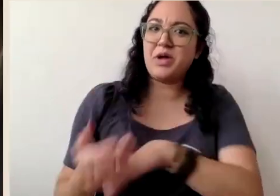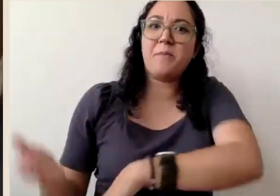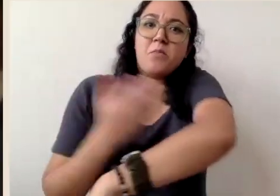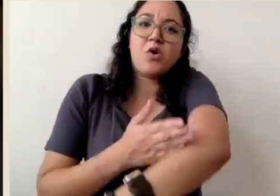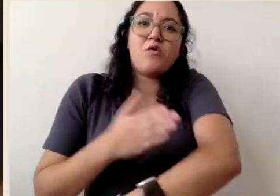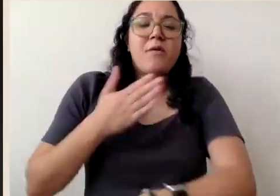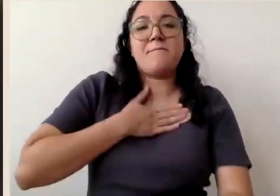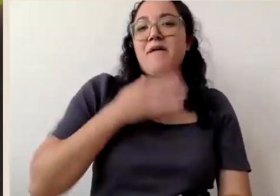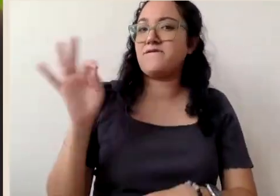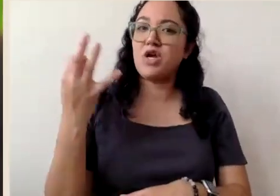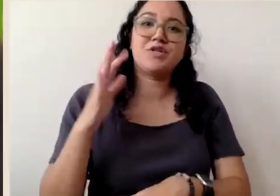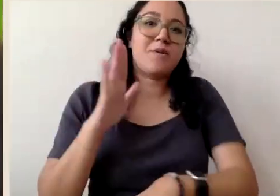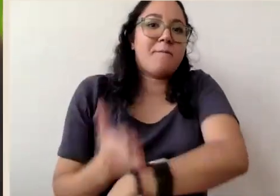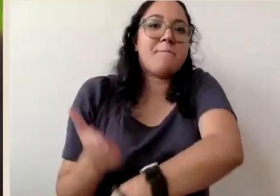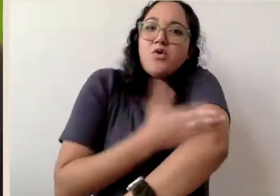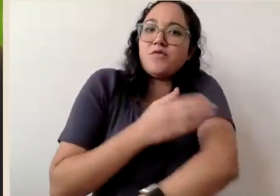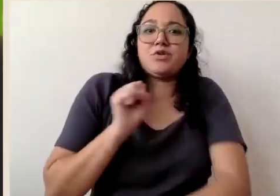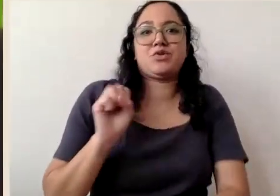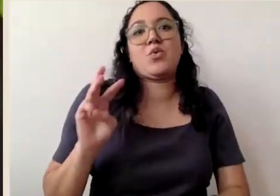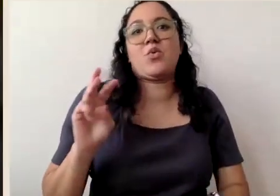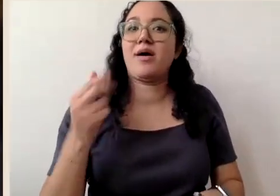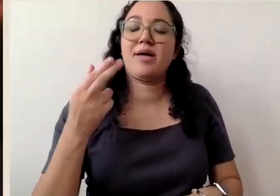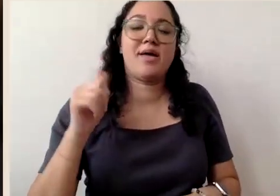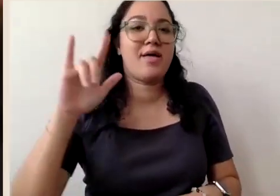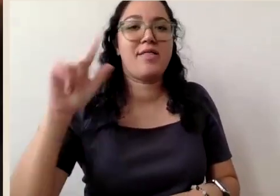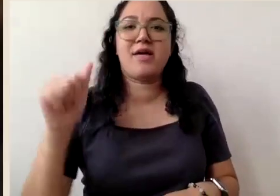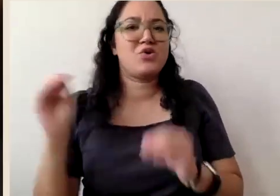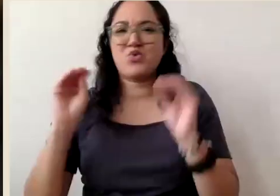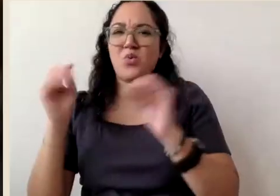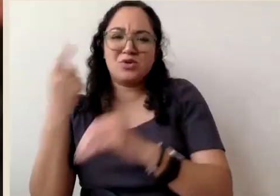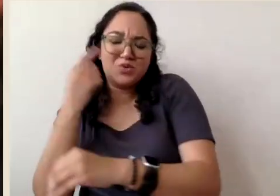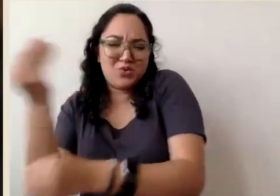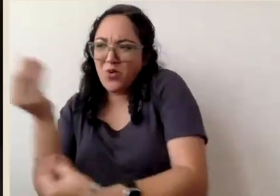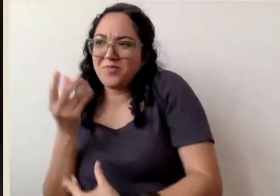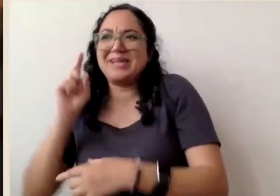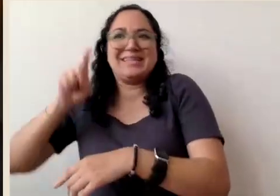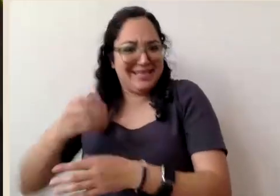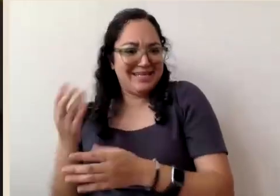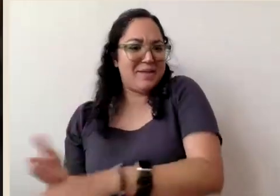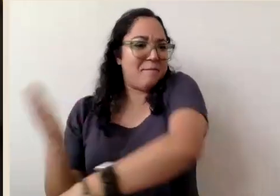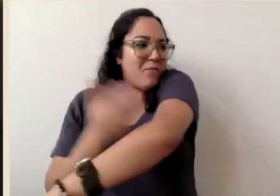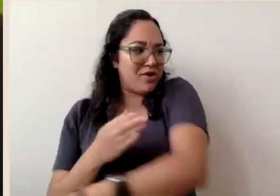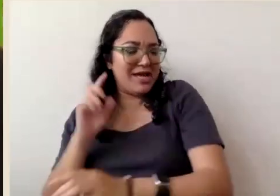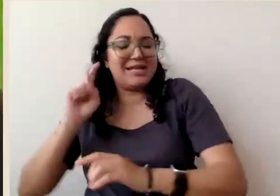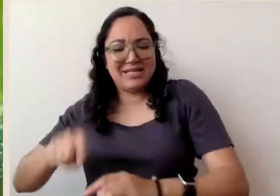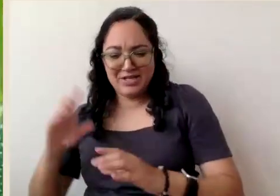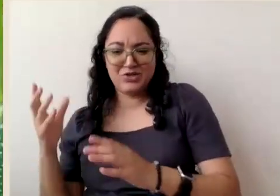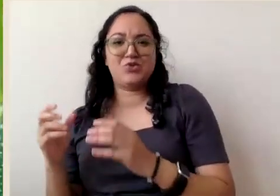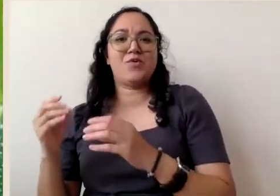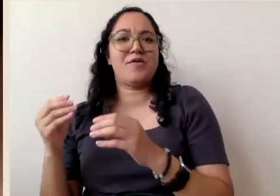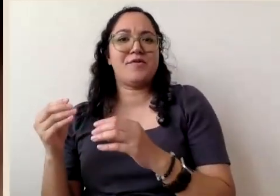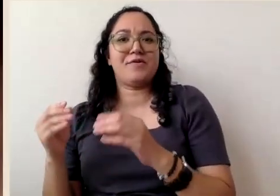my French. I do need to build on this. But no one has actually told me before that this is something that I need to build on and something I need to grow